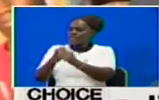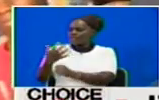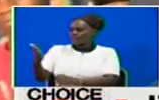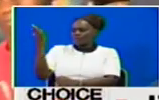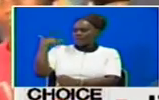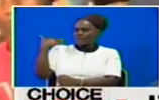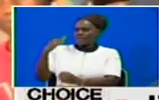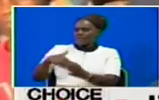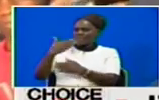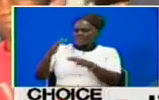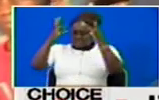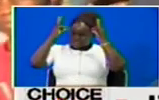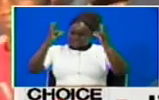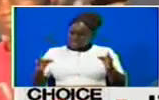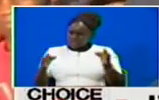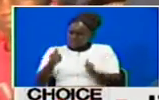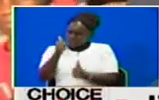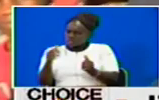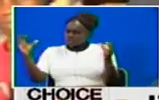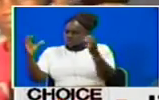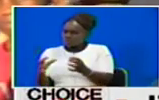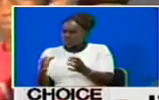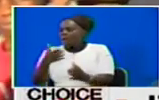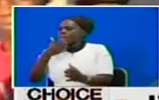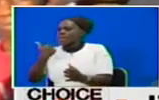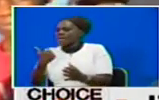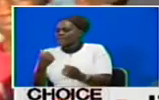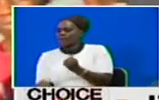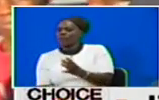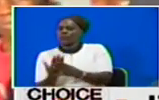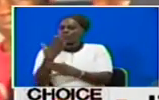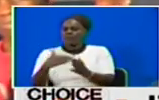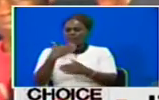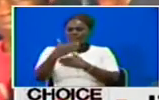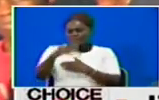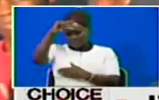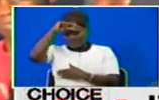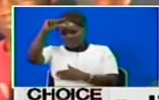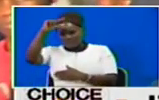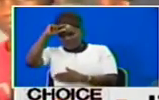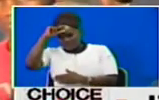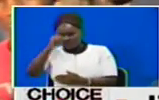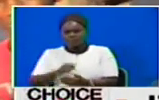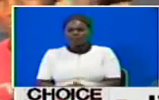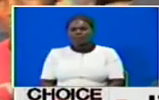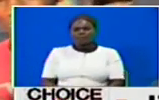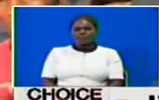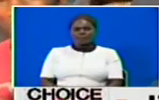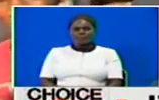that, determine which party deserves the right to form the next government. Patrick Amimo, KTN News.